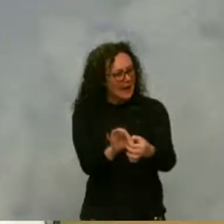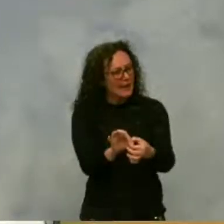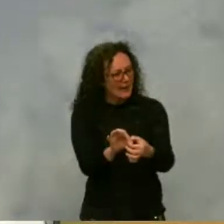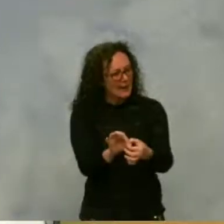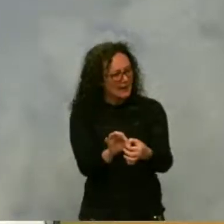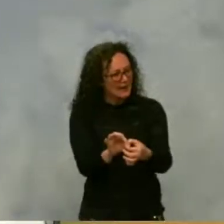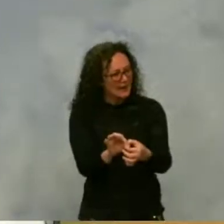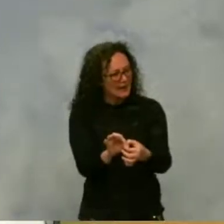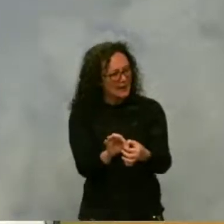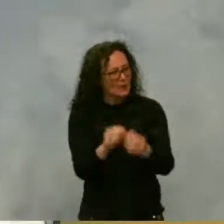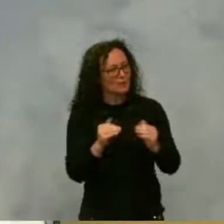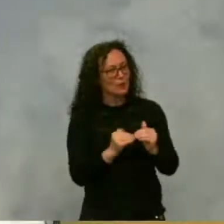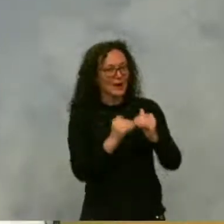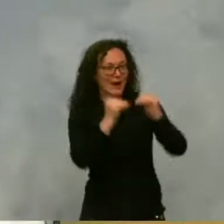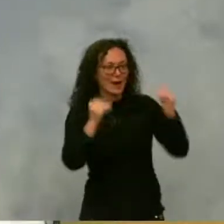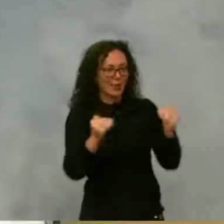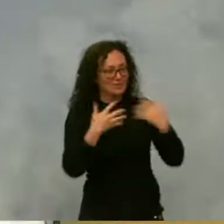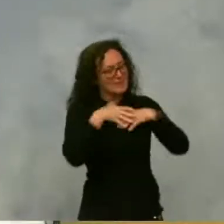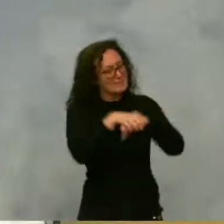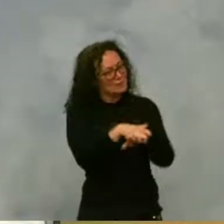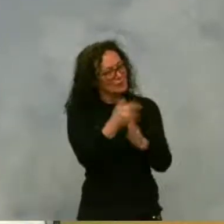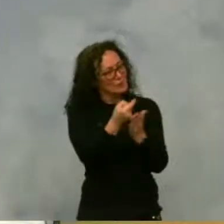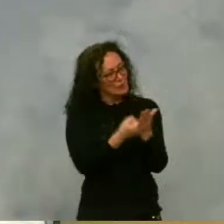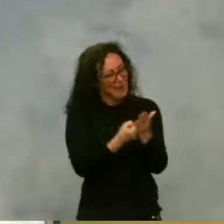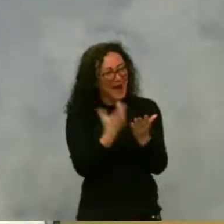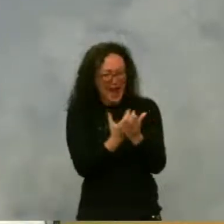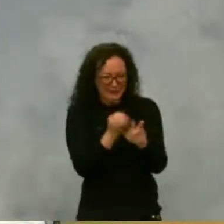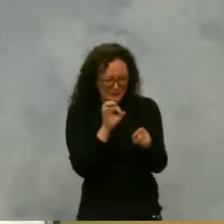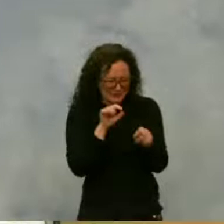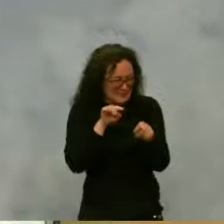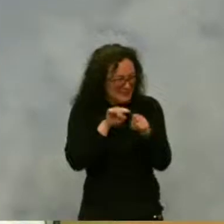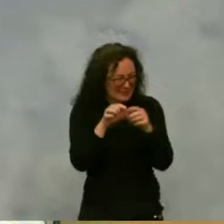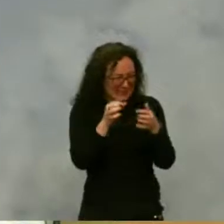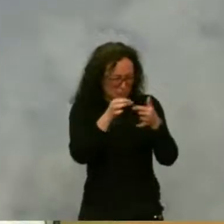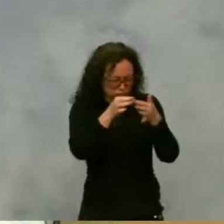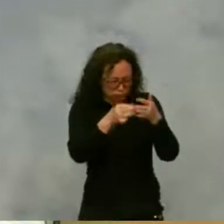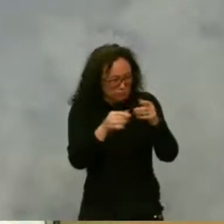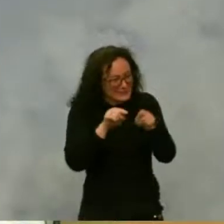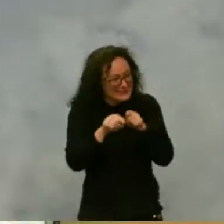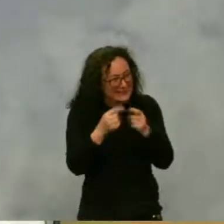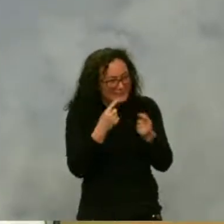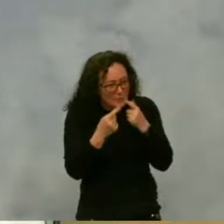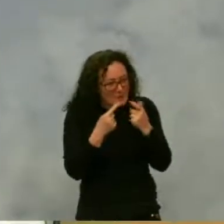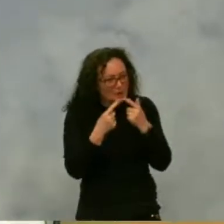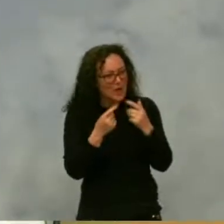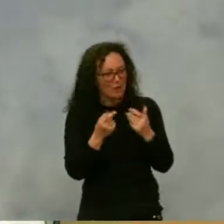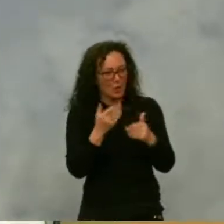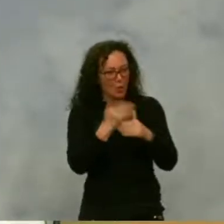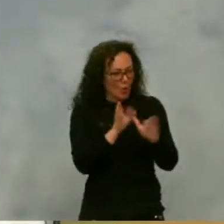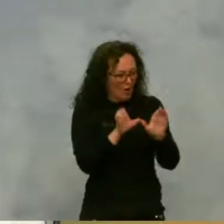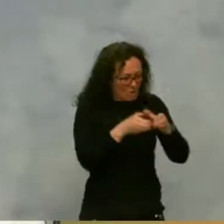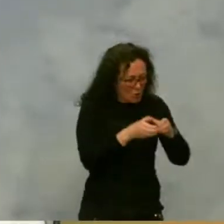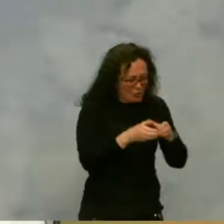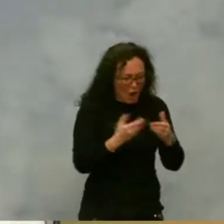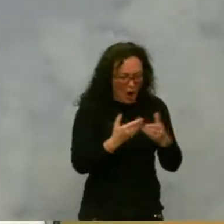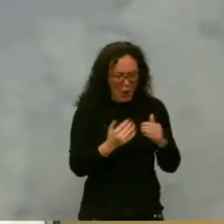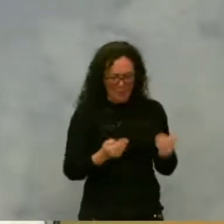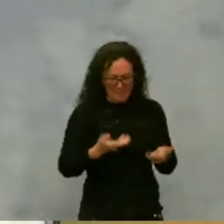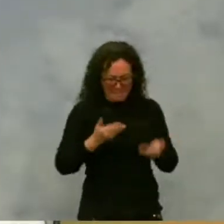our Equalities Mainstreaming report that's got all that lovely data in it about the makeup of the workforce and how that compares and